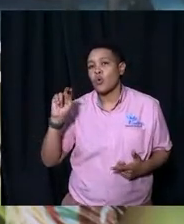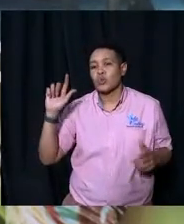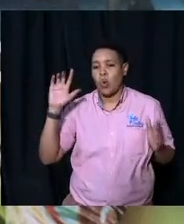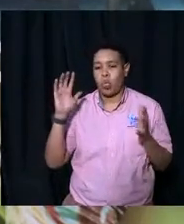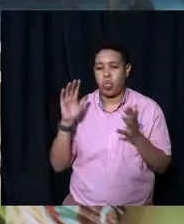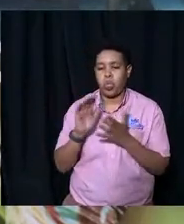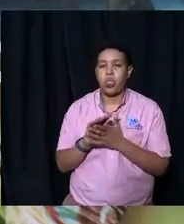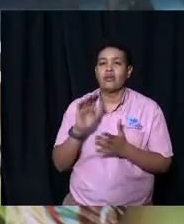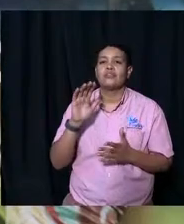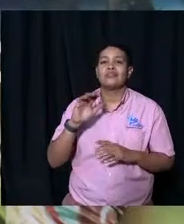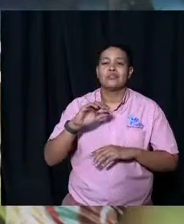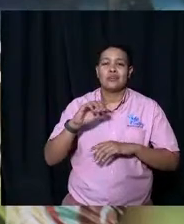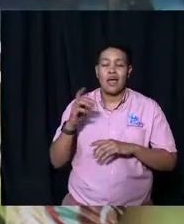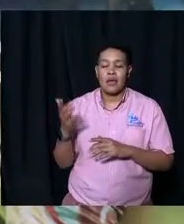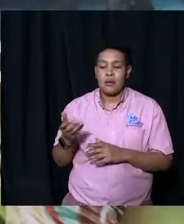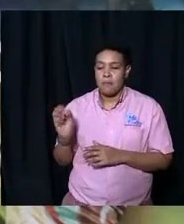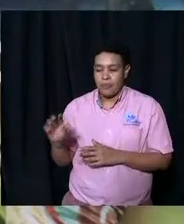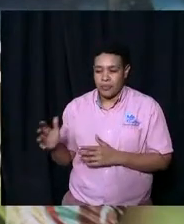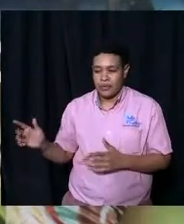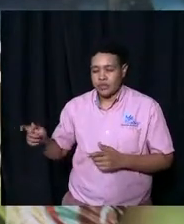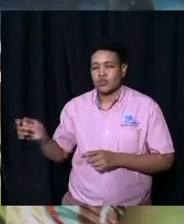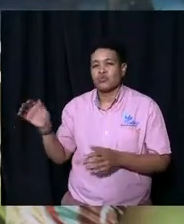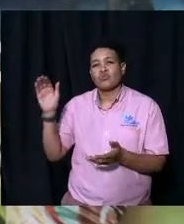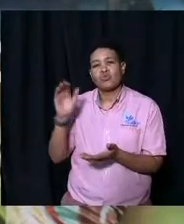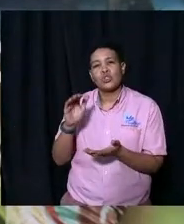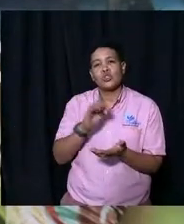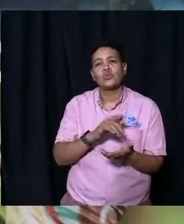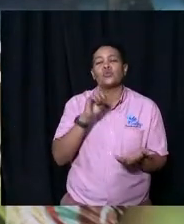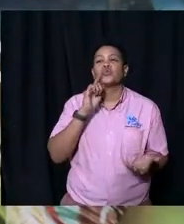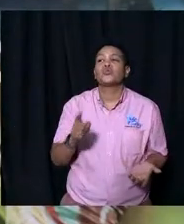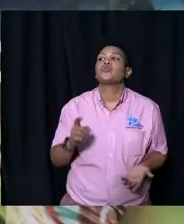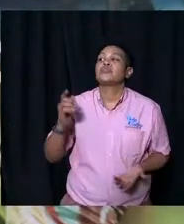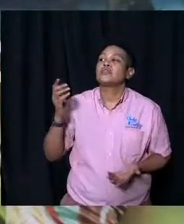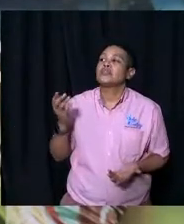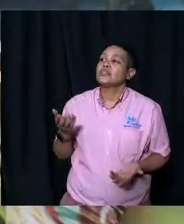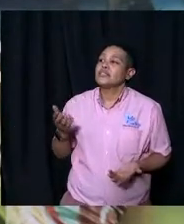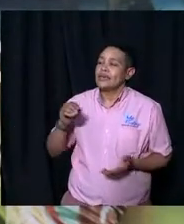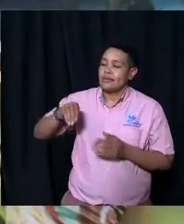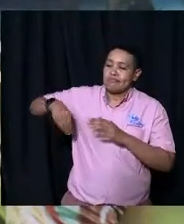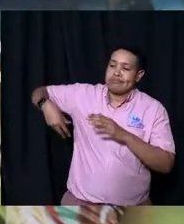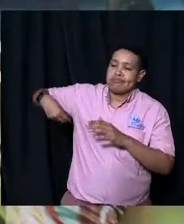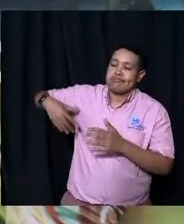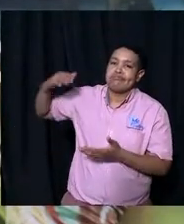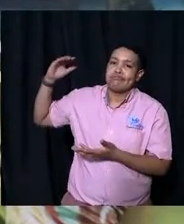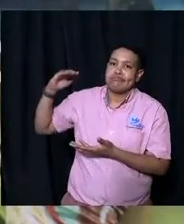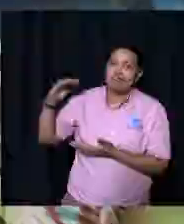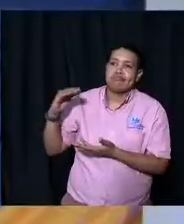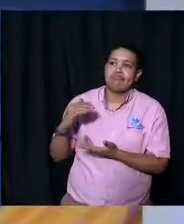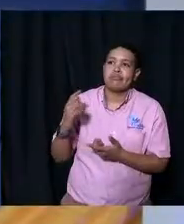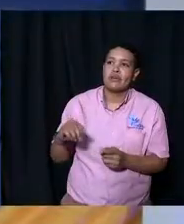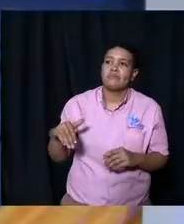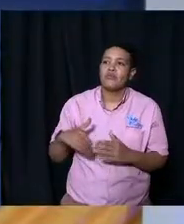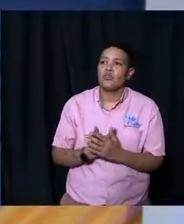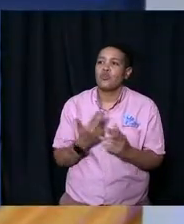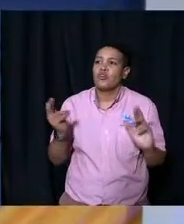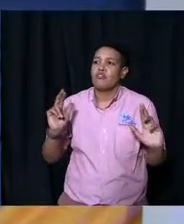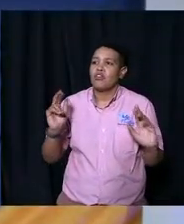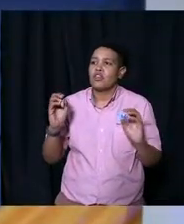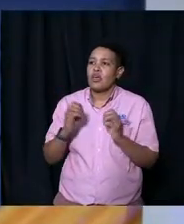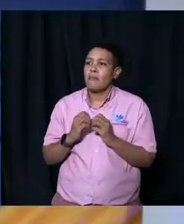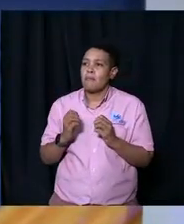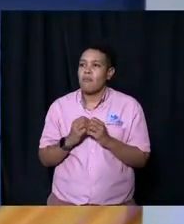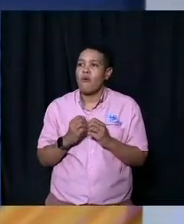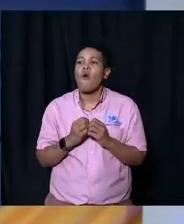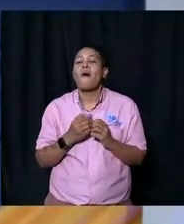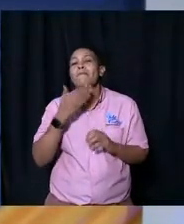putting measures in place to reduce importation and reduce emissions. So then the new refrigerators are far more efficient